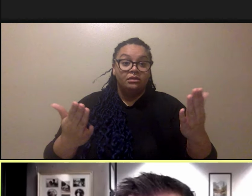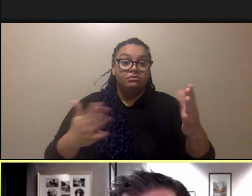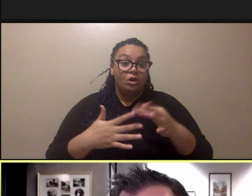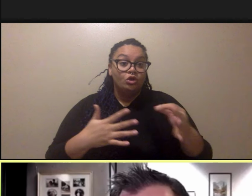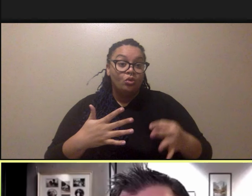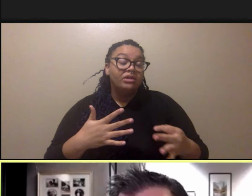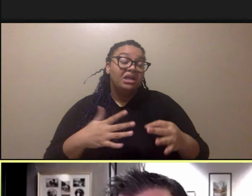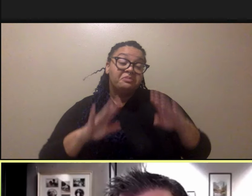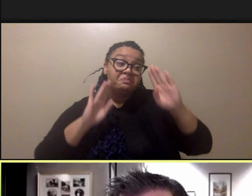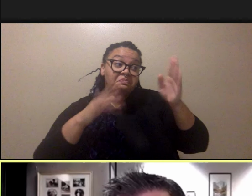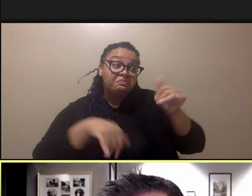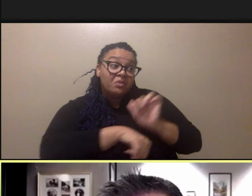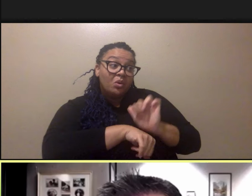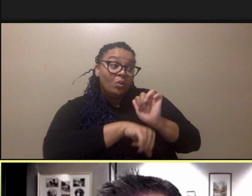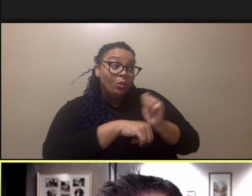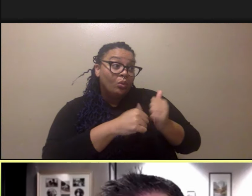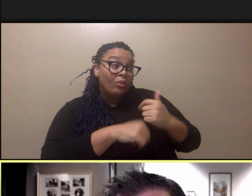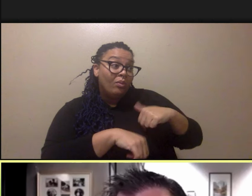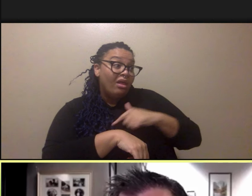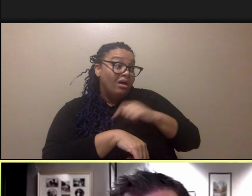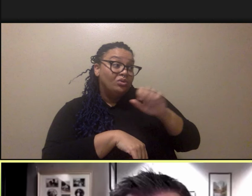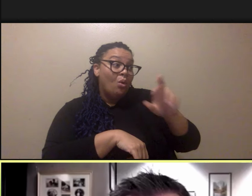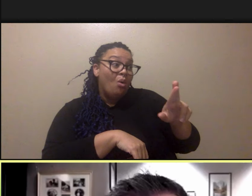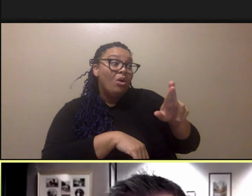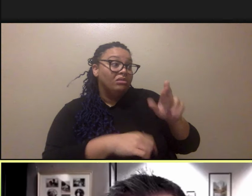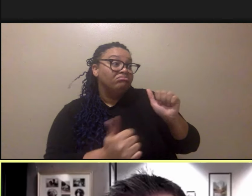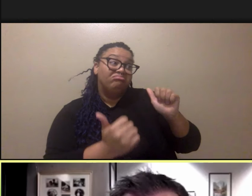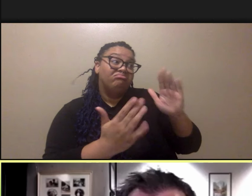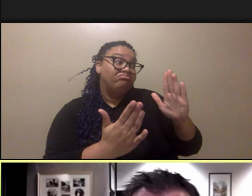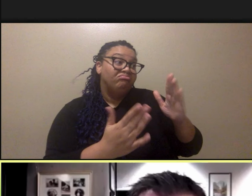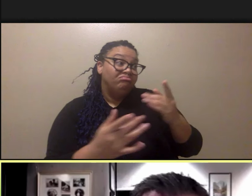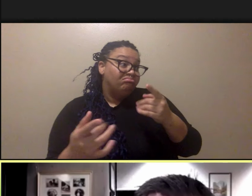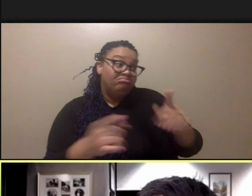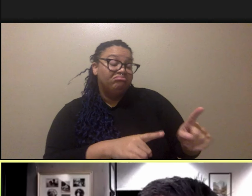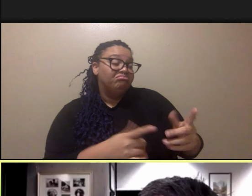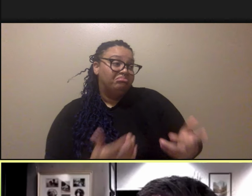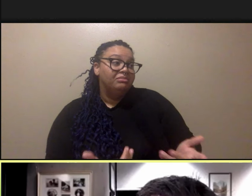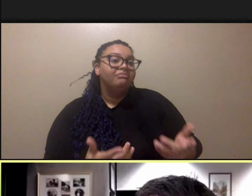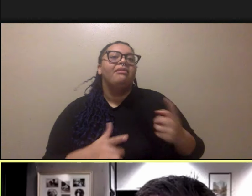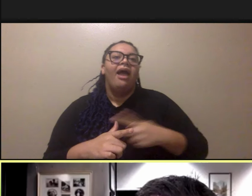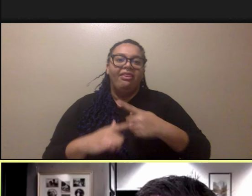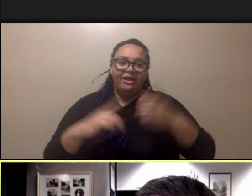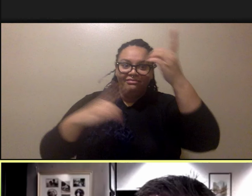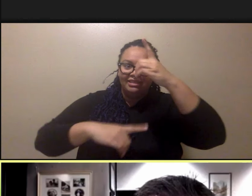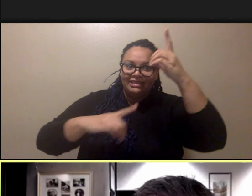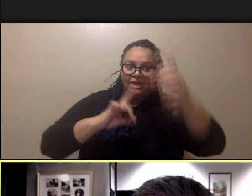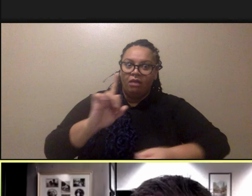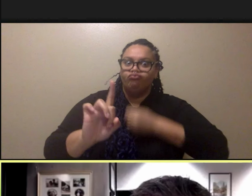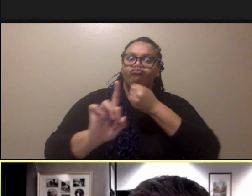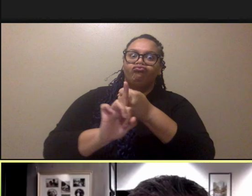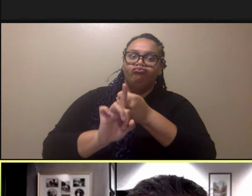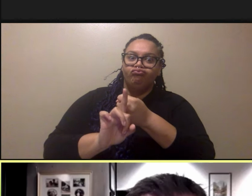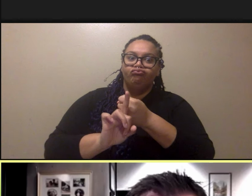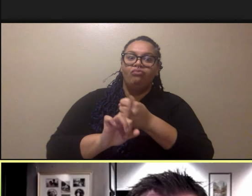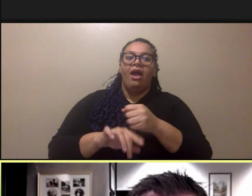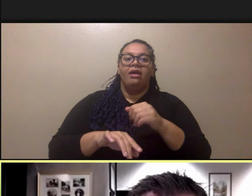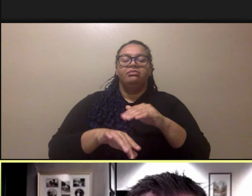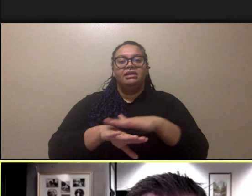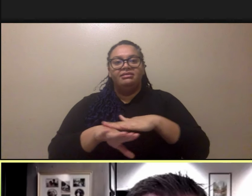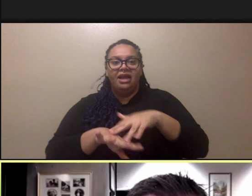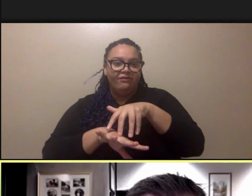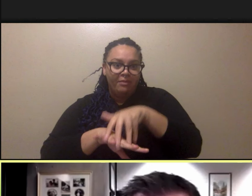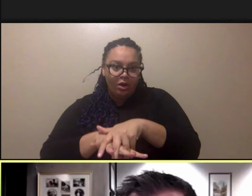us or face the consequences, and then disease hit them. And those natives on those islands were